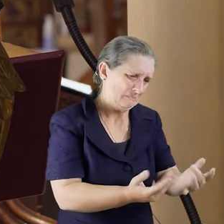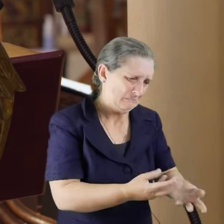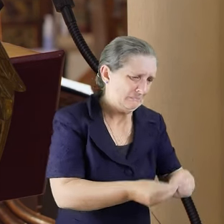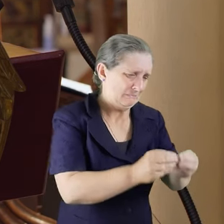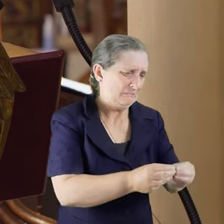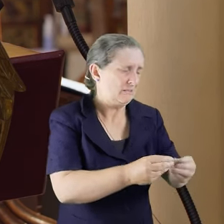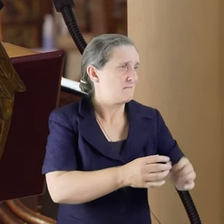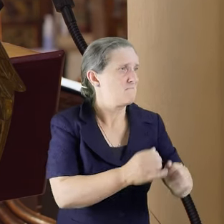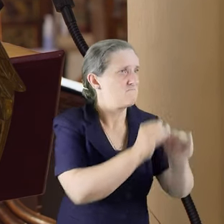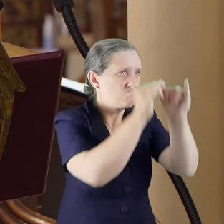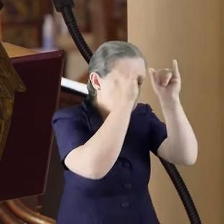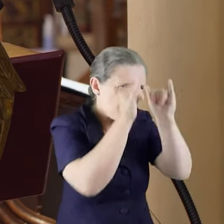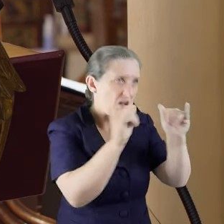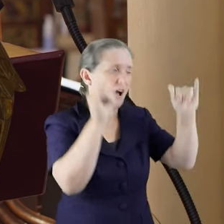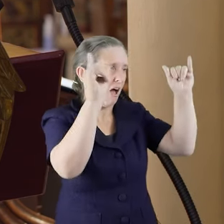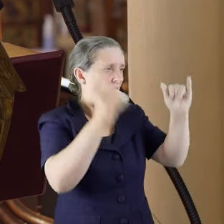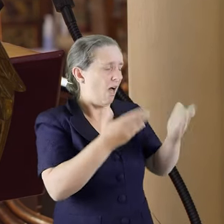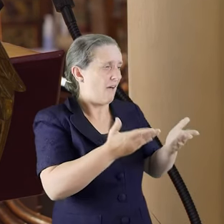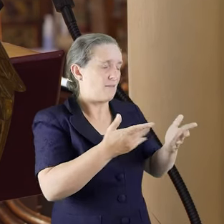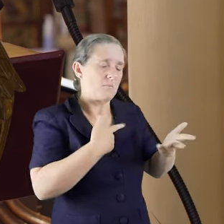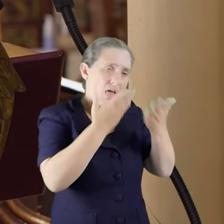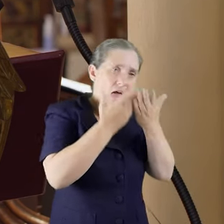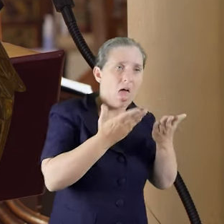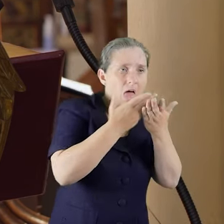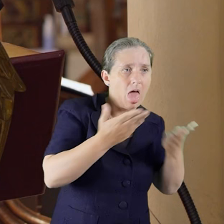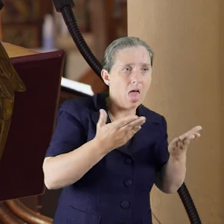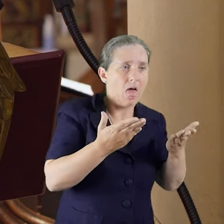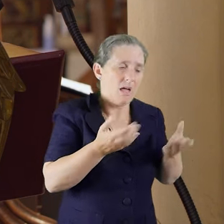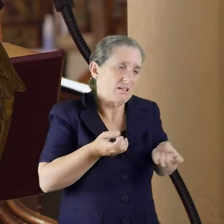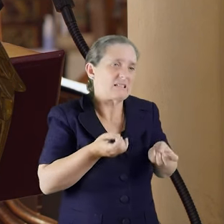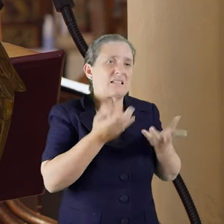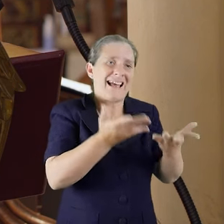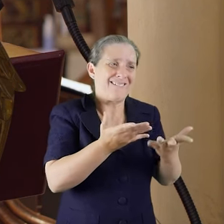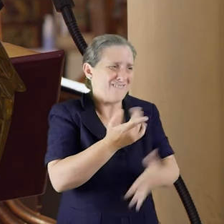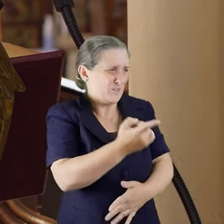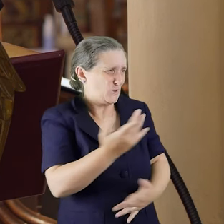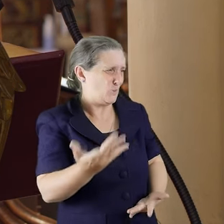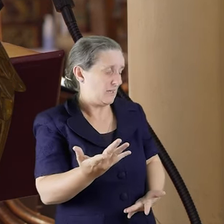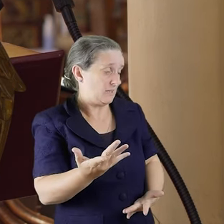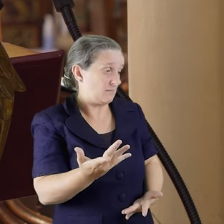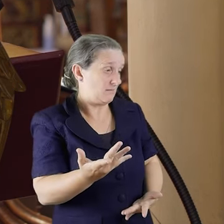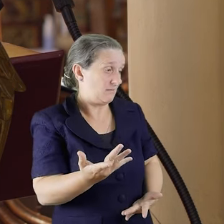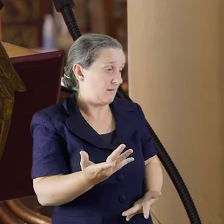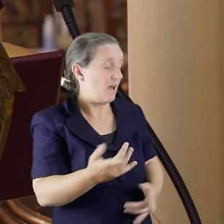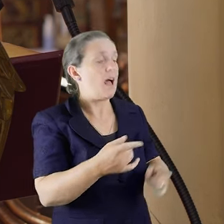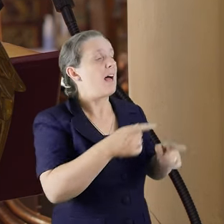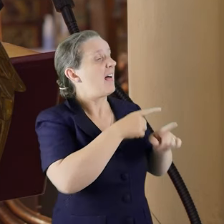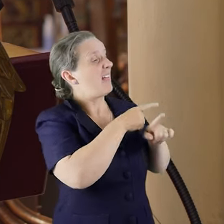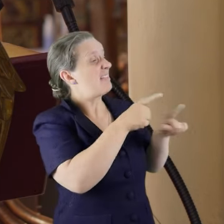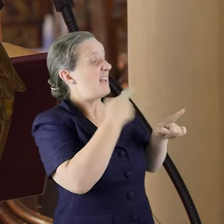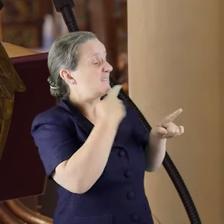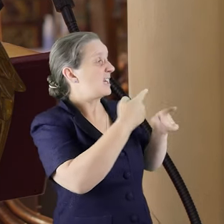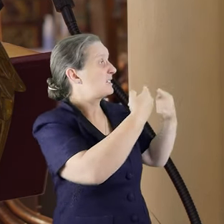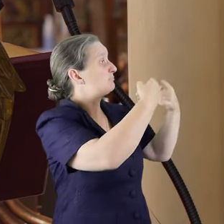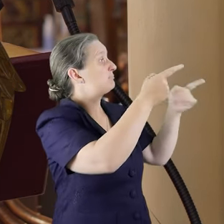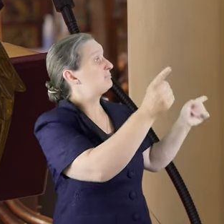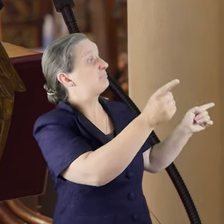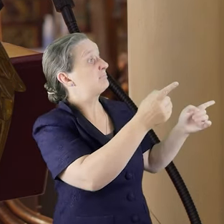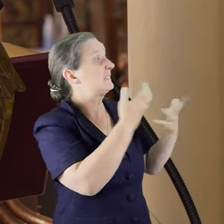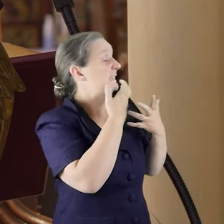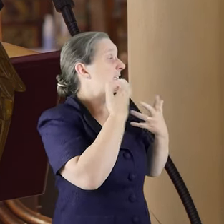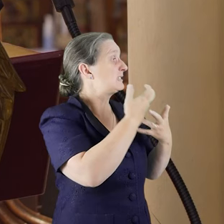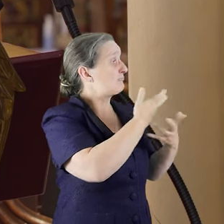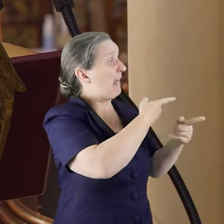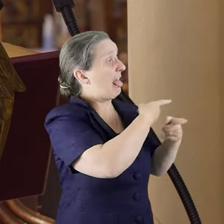and have worshipped it and sacrificed to it, and said, 'These are your gods, O Israel,